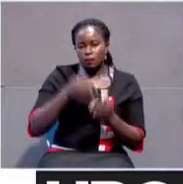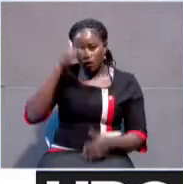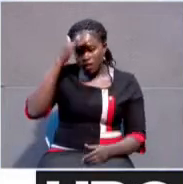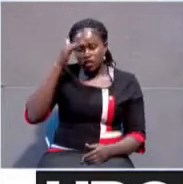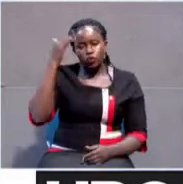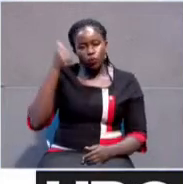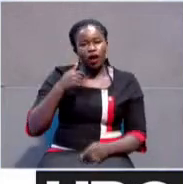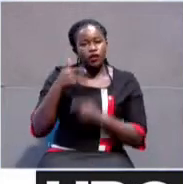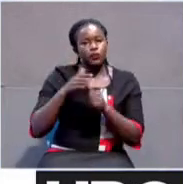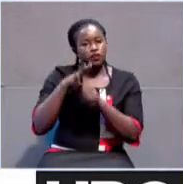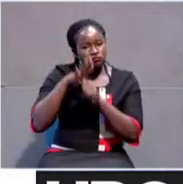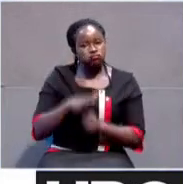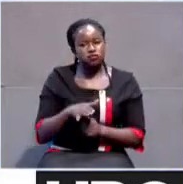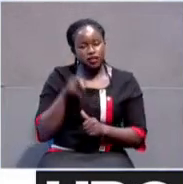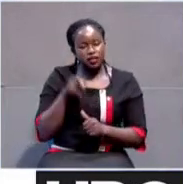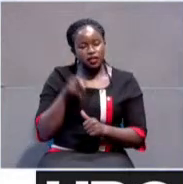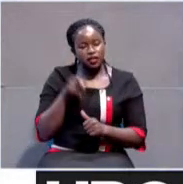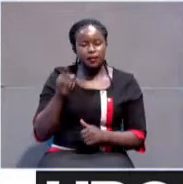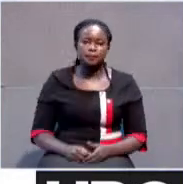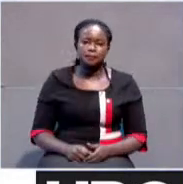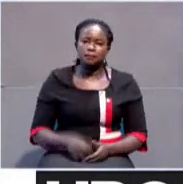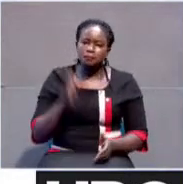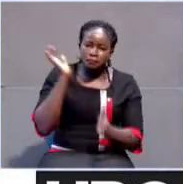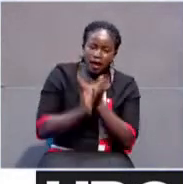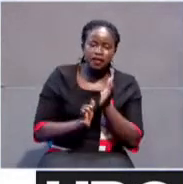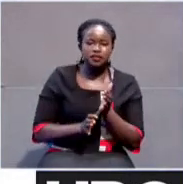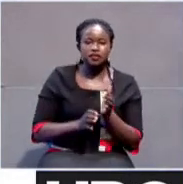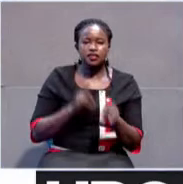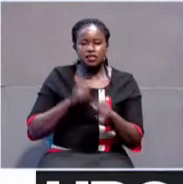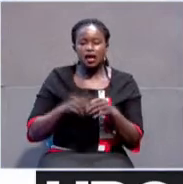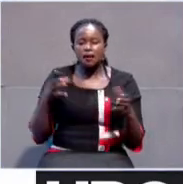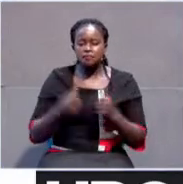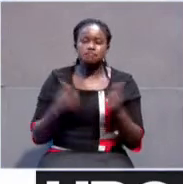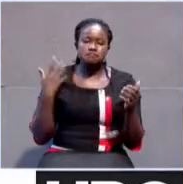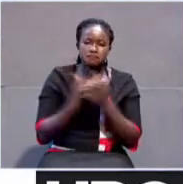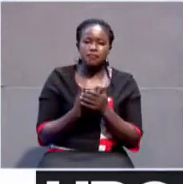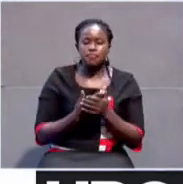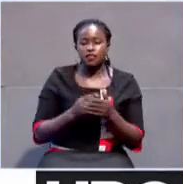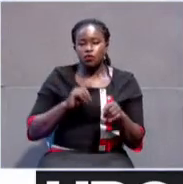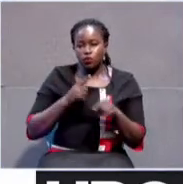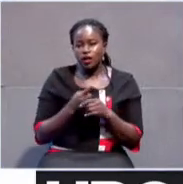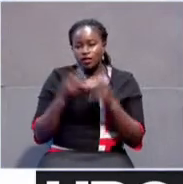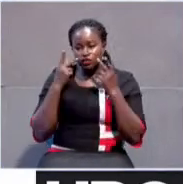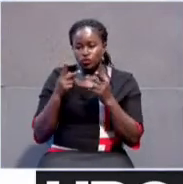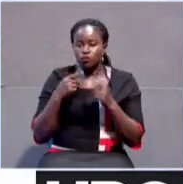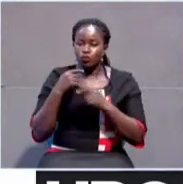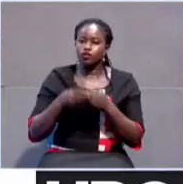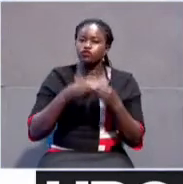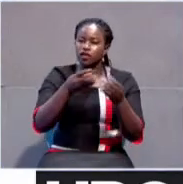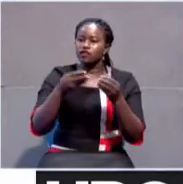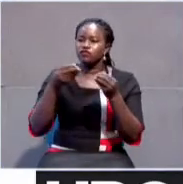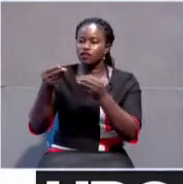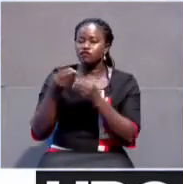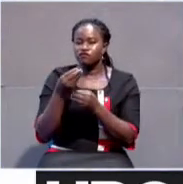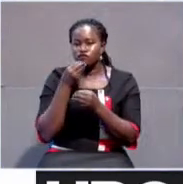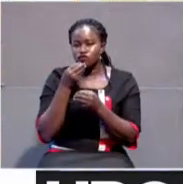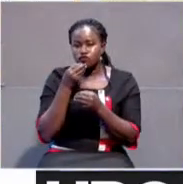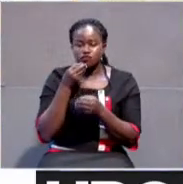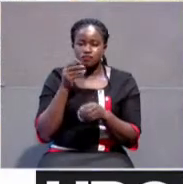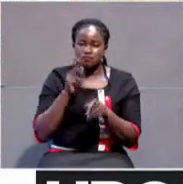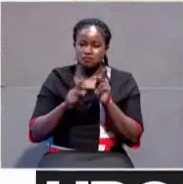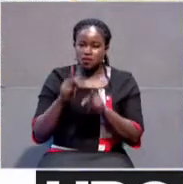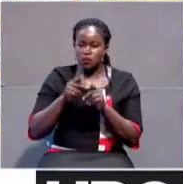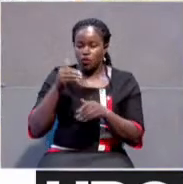of torturing him during and after arrest when he was found distributing food to his voters.